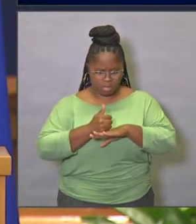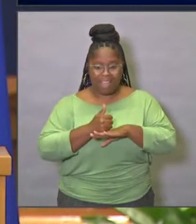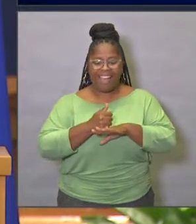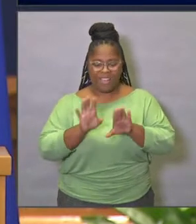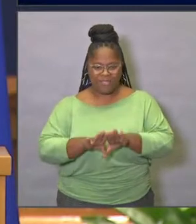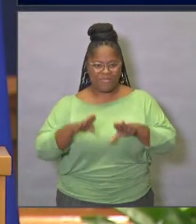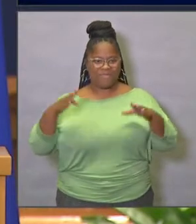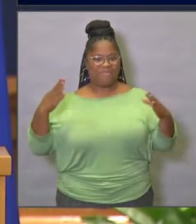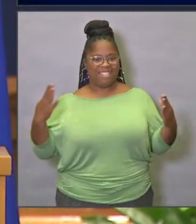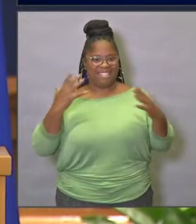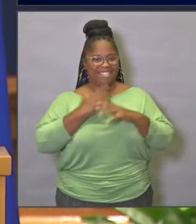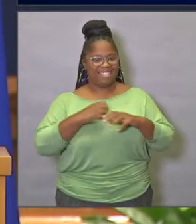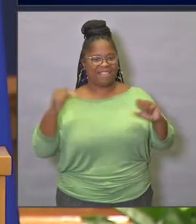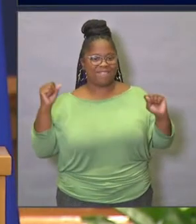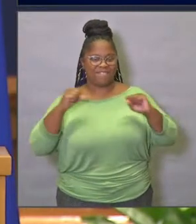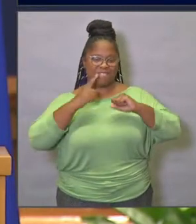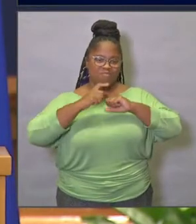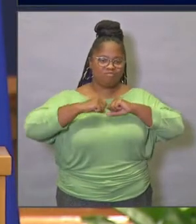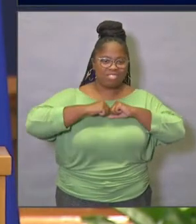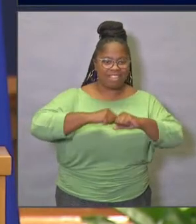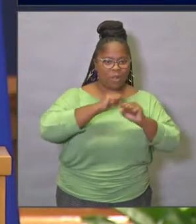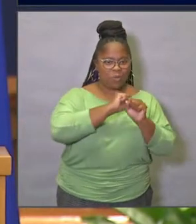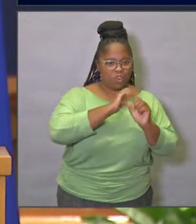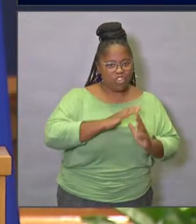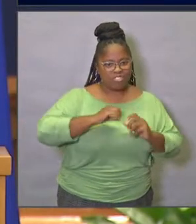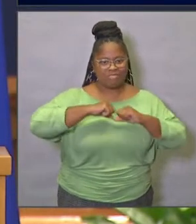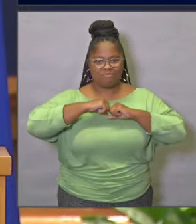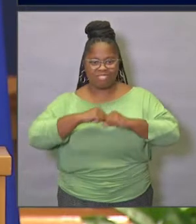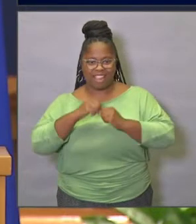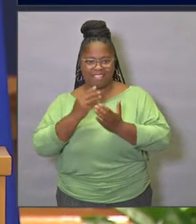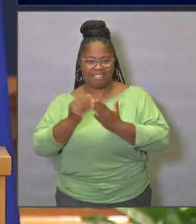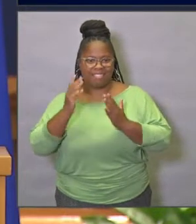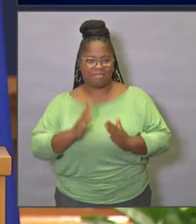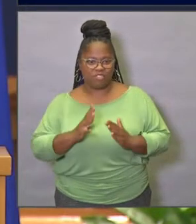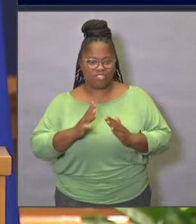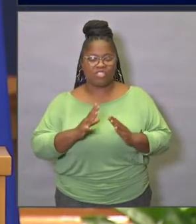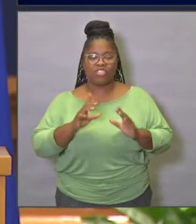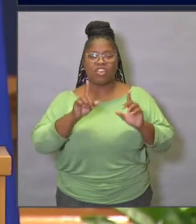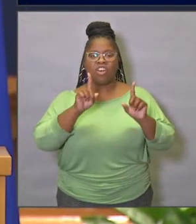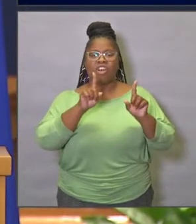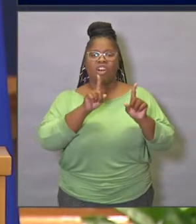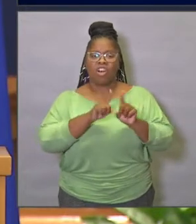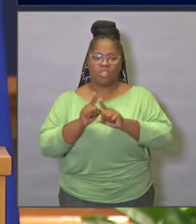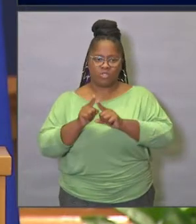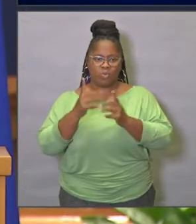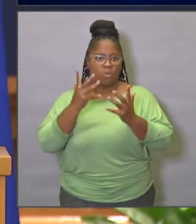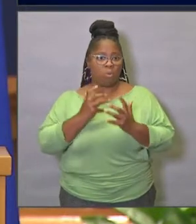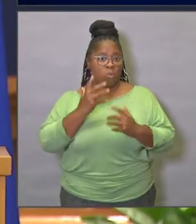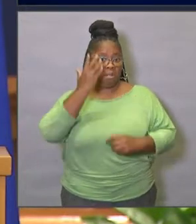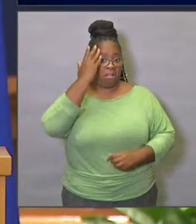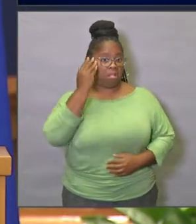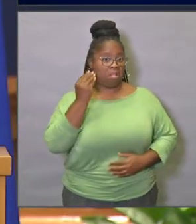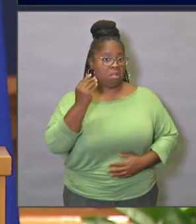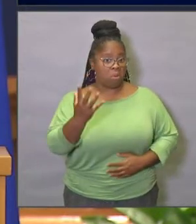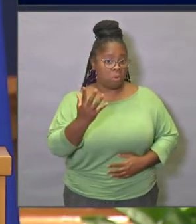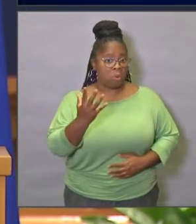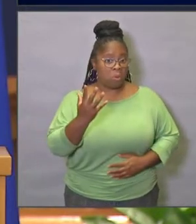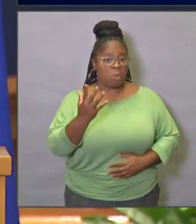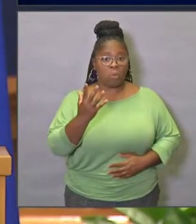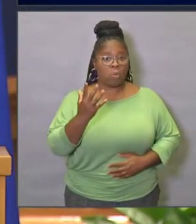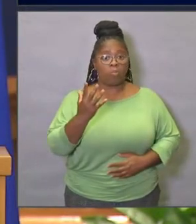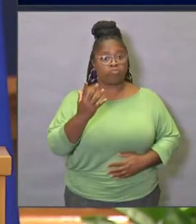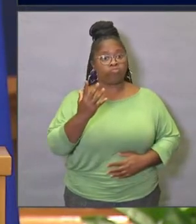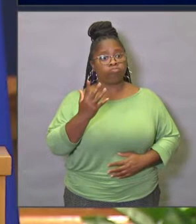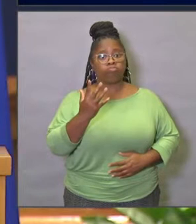safe, protects the workers and the customers. I also want to let folks know across